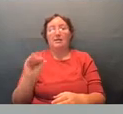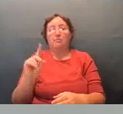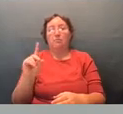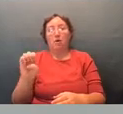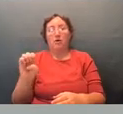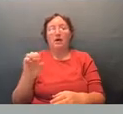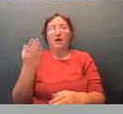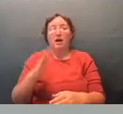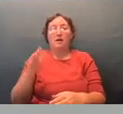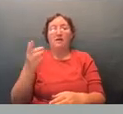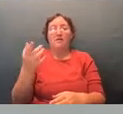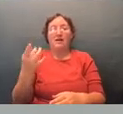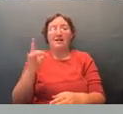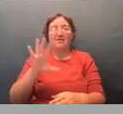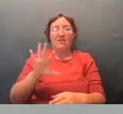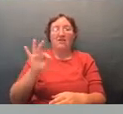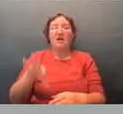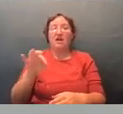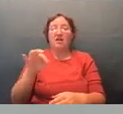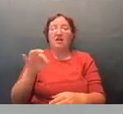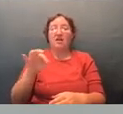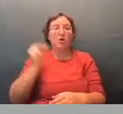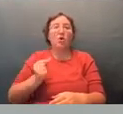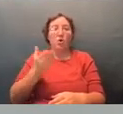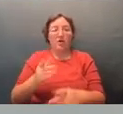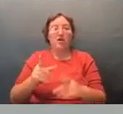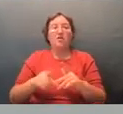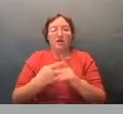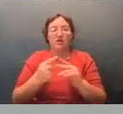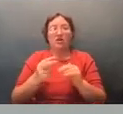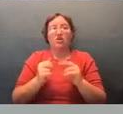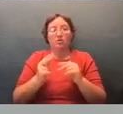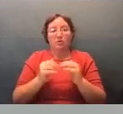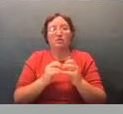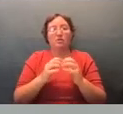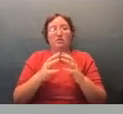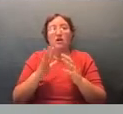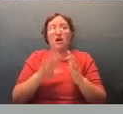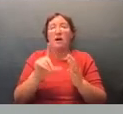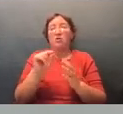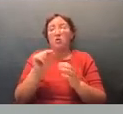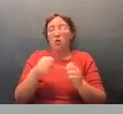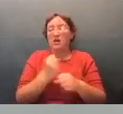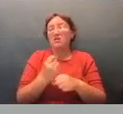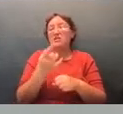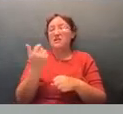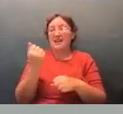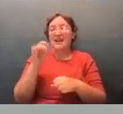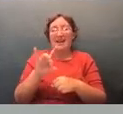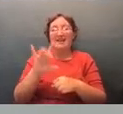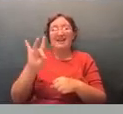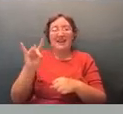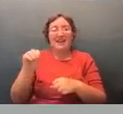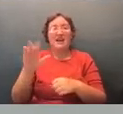1859. He found gold out here, and they started building this up. And in about 20 years, 1880, there was about